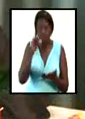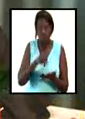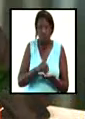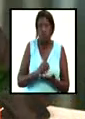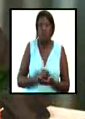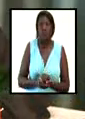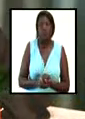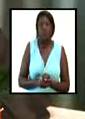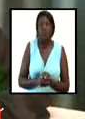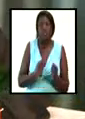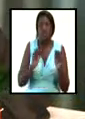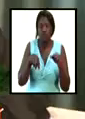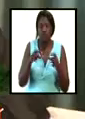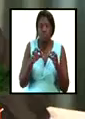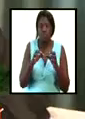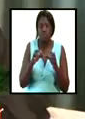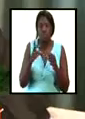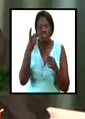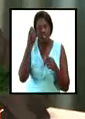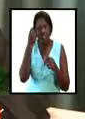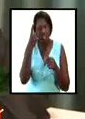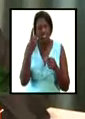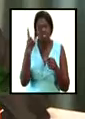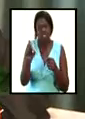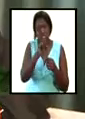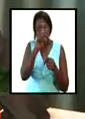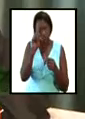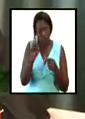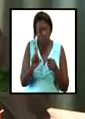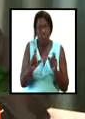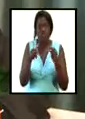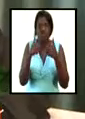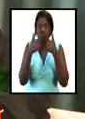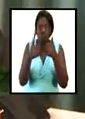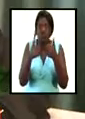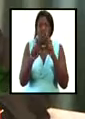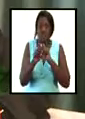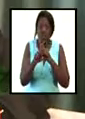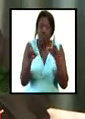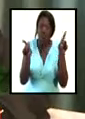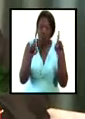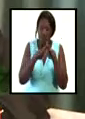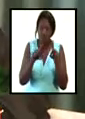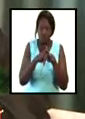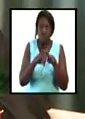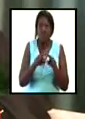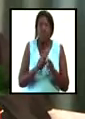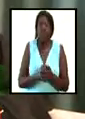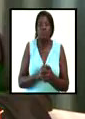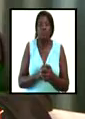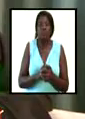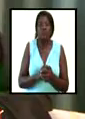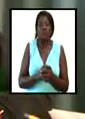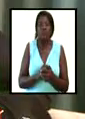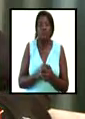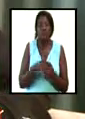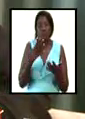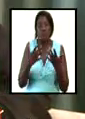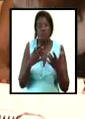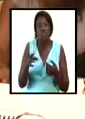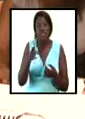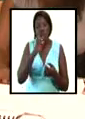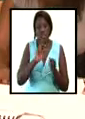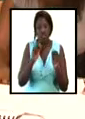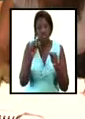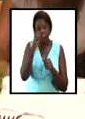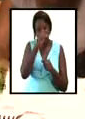interpret the question correctly and follow the instructions exactly as they're given. Okay. Does the answer require a full sentence, a word, or a